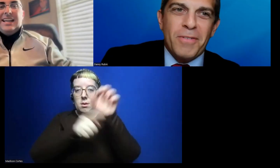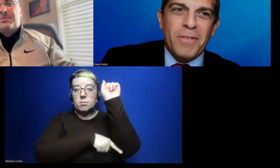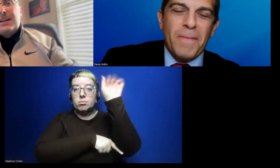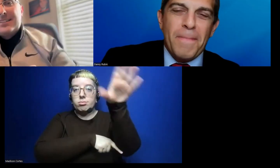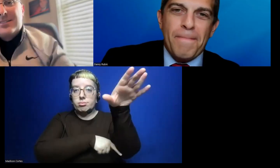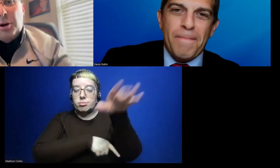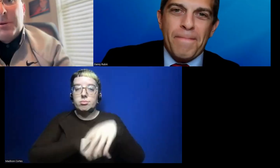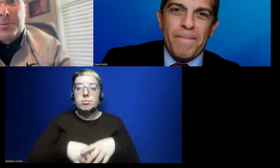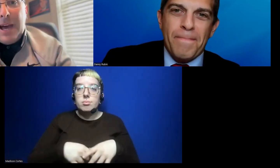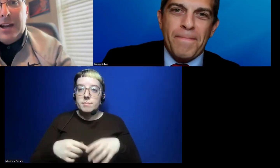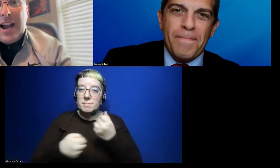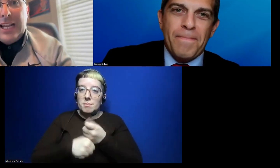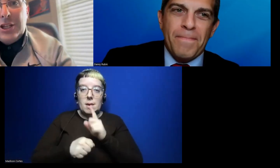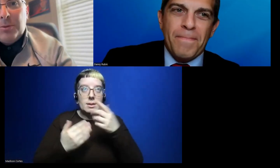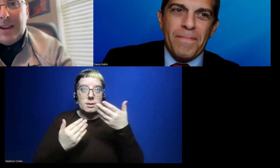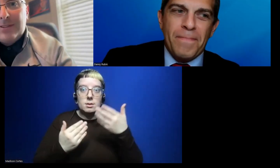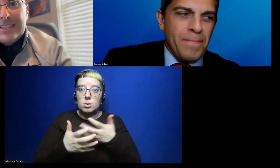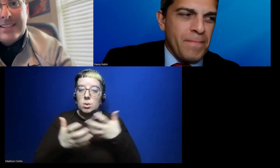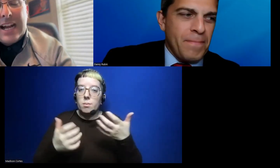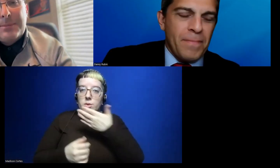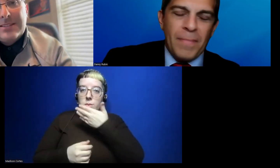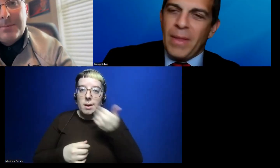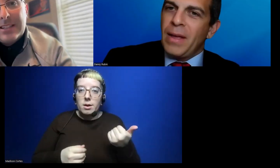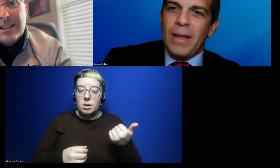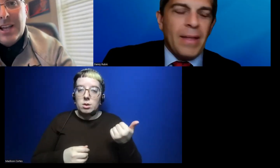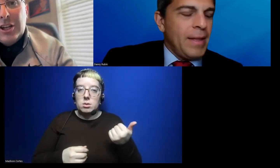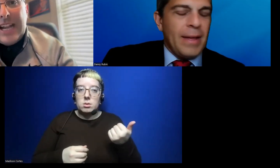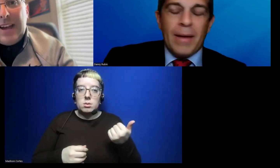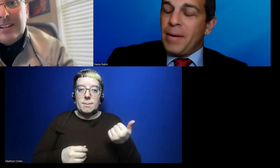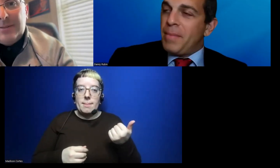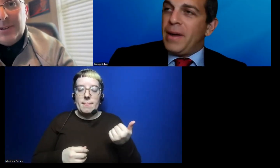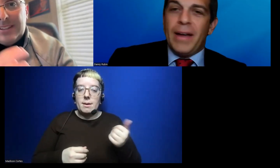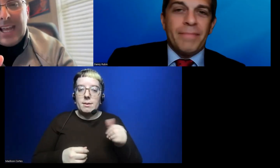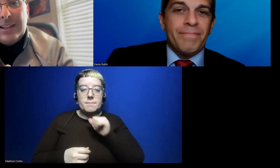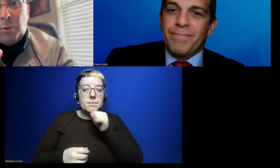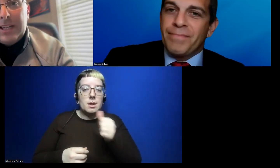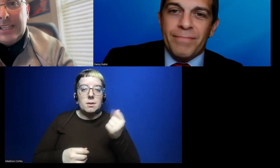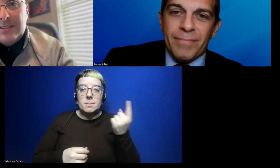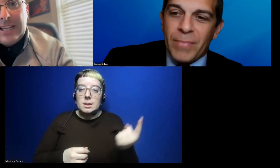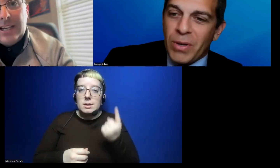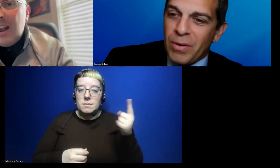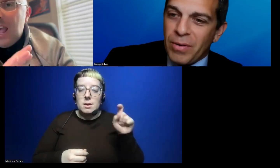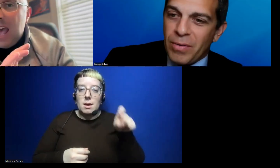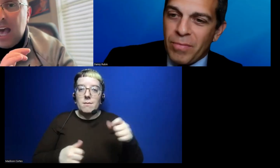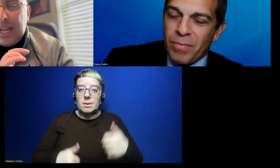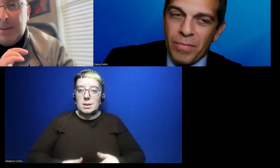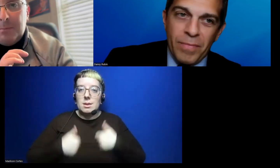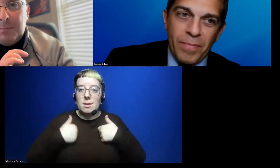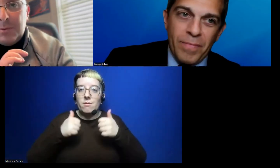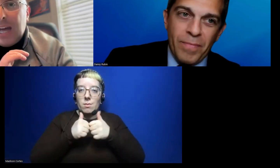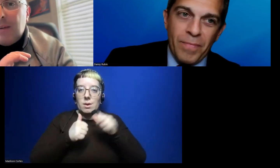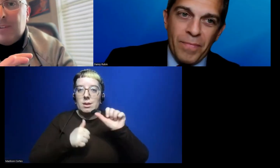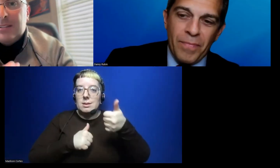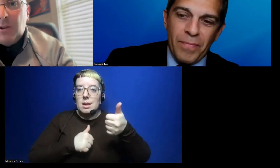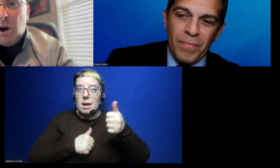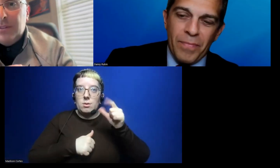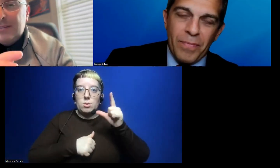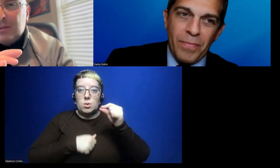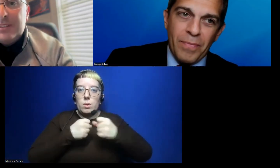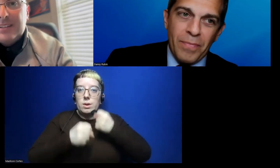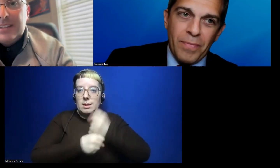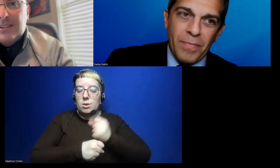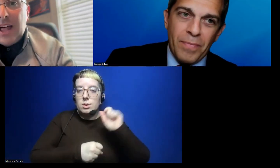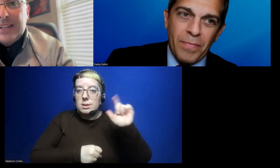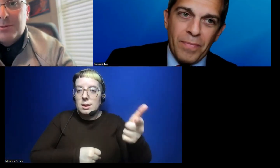Exactly. It just makes it so much better, and you don't have to, it's not going to be something you're going to have to live with 10, 20 years later. I am not envious at